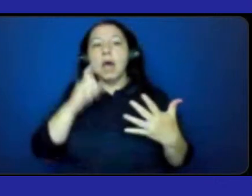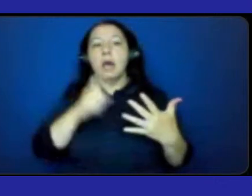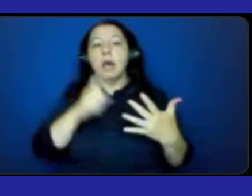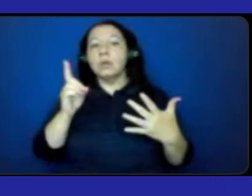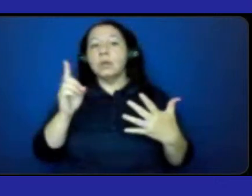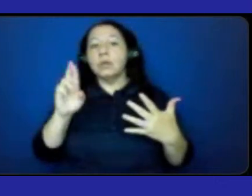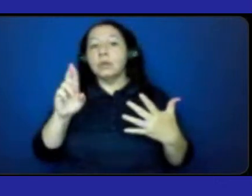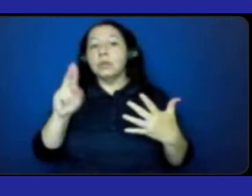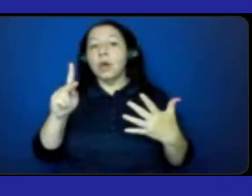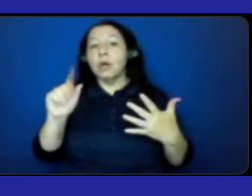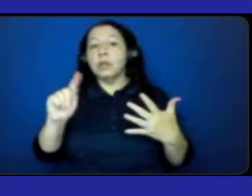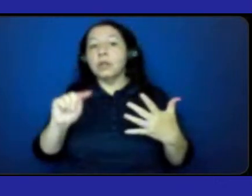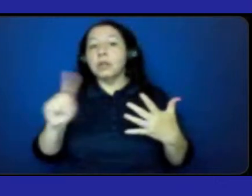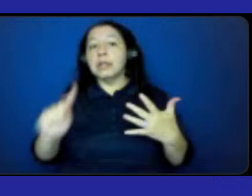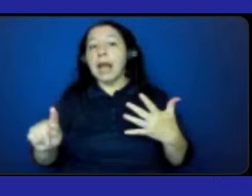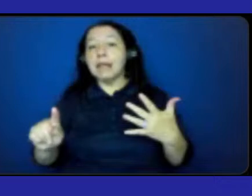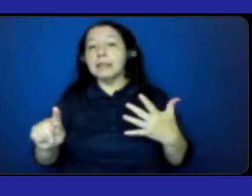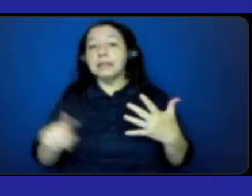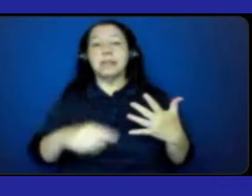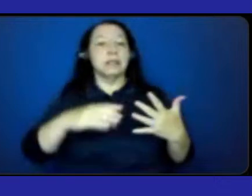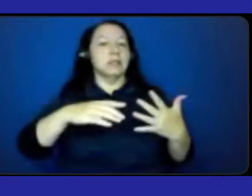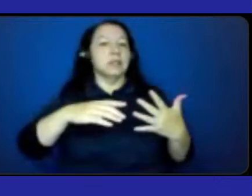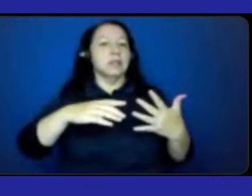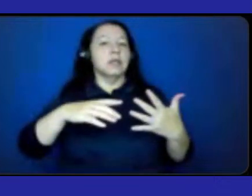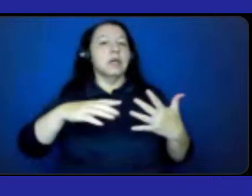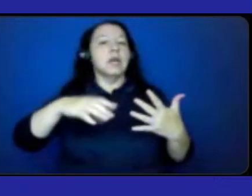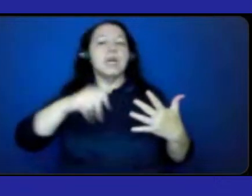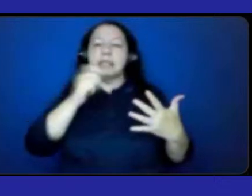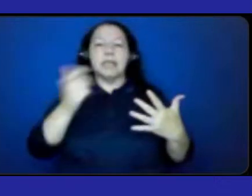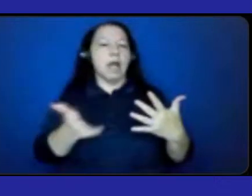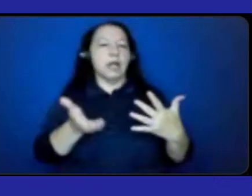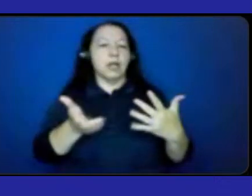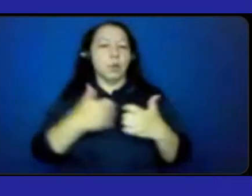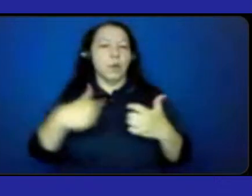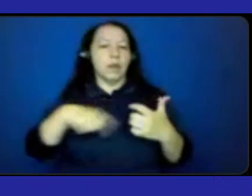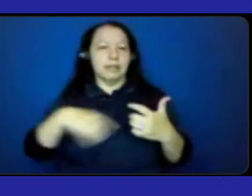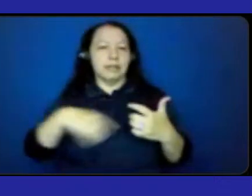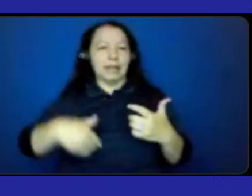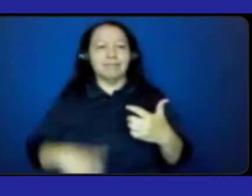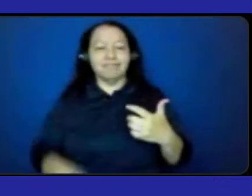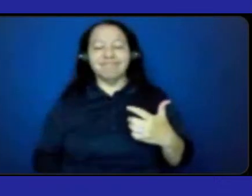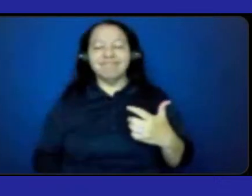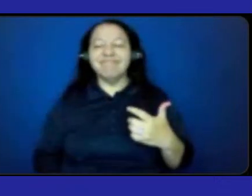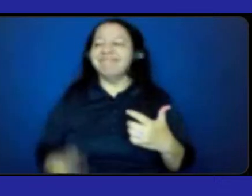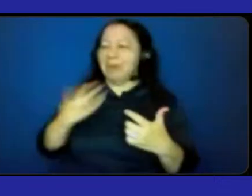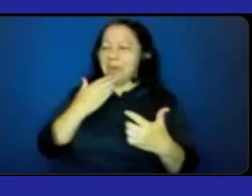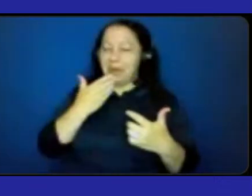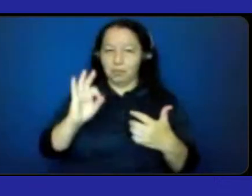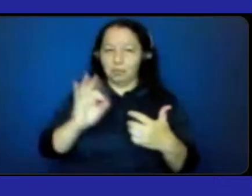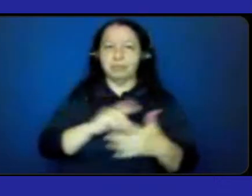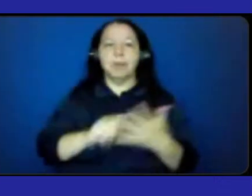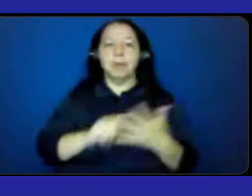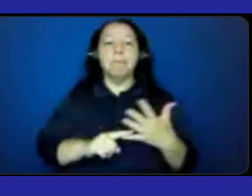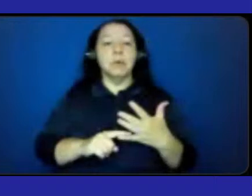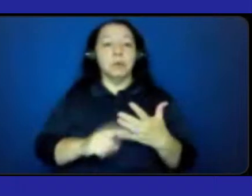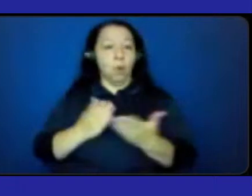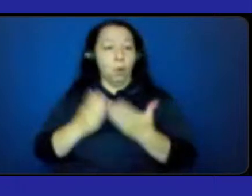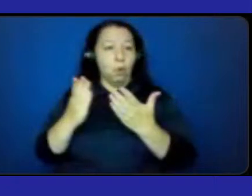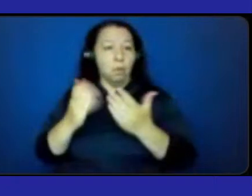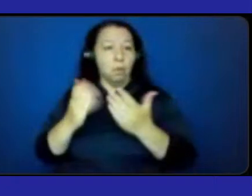there? No, Dr. Katz is not with us as of yet. All righty. Okay, motion